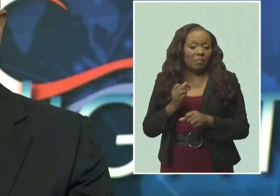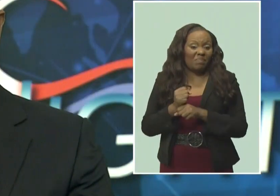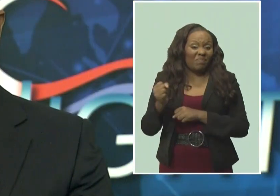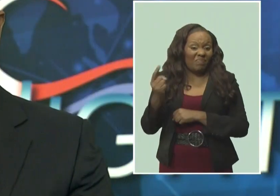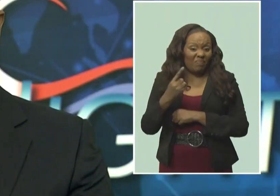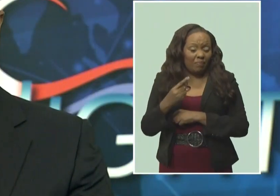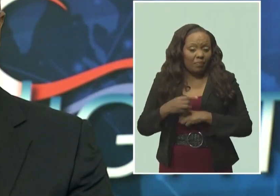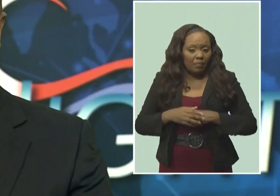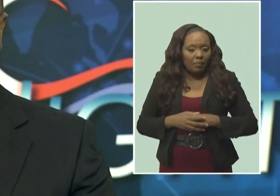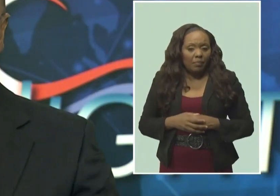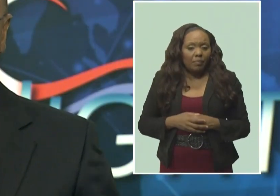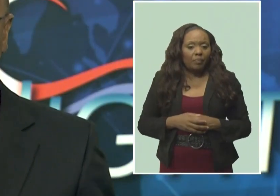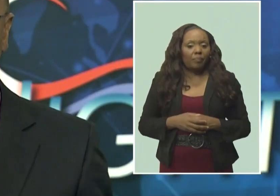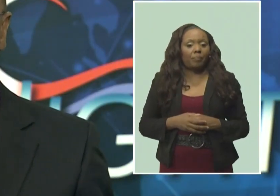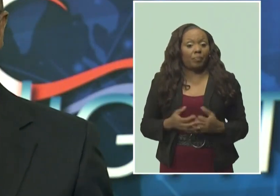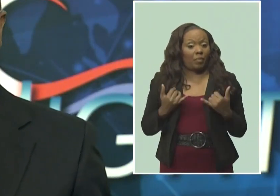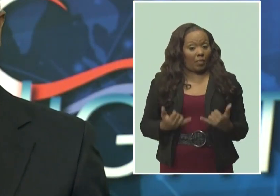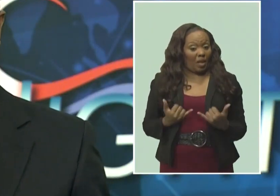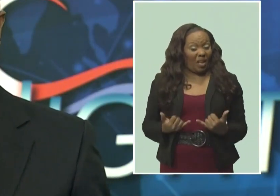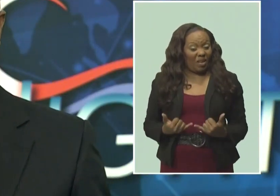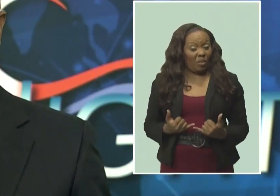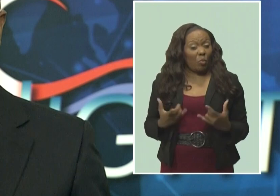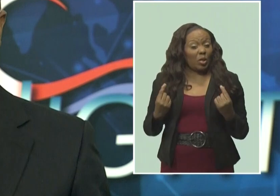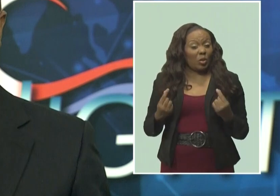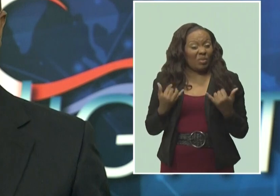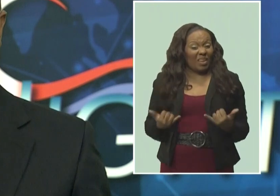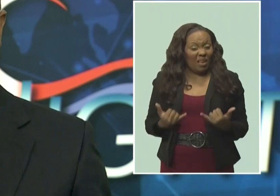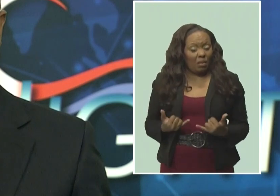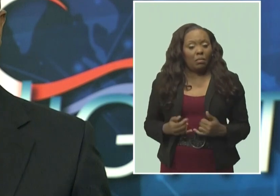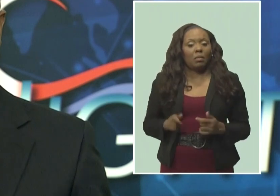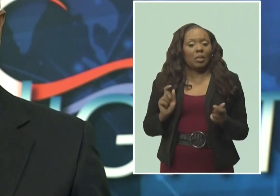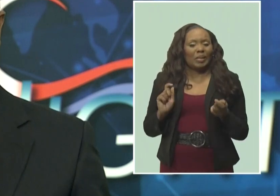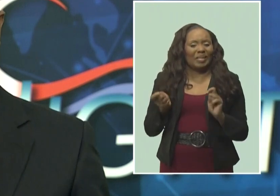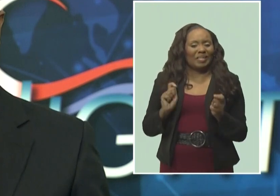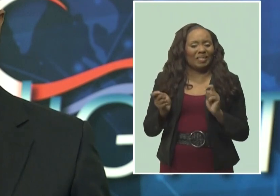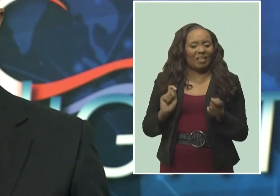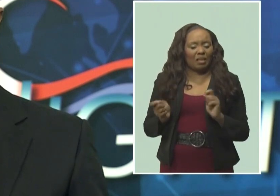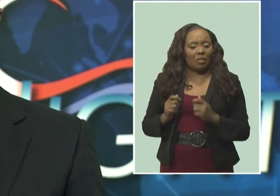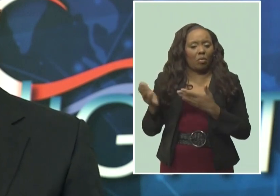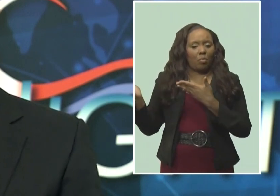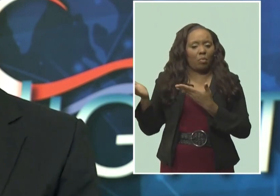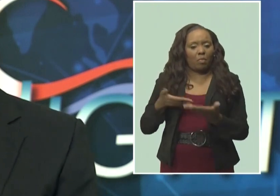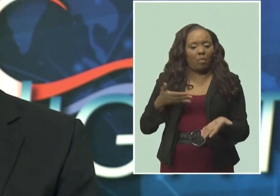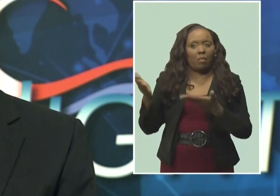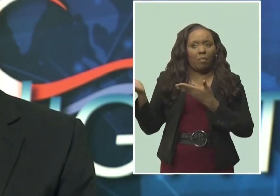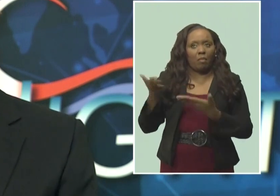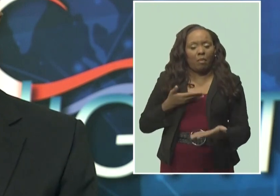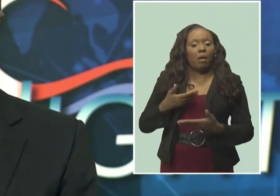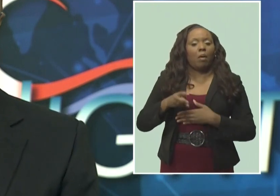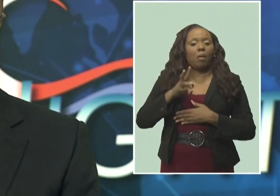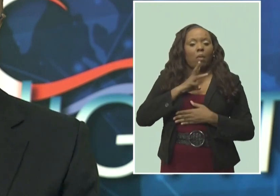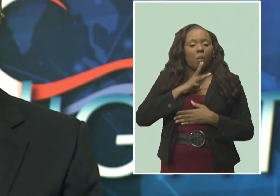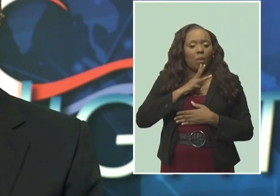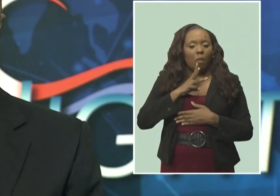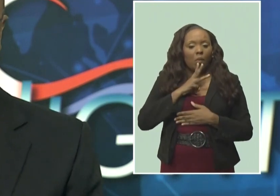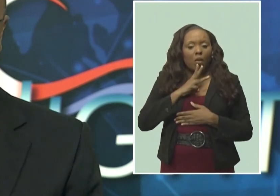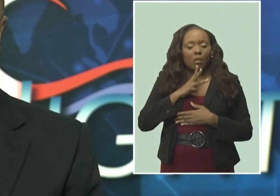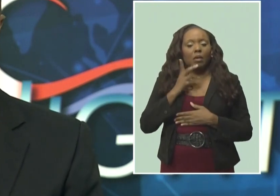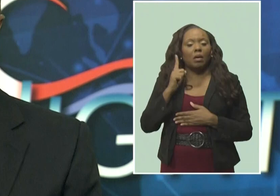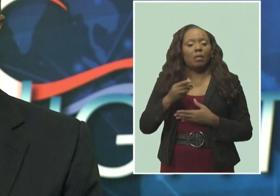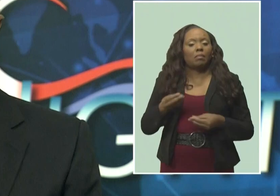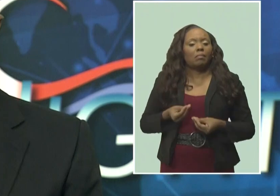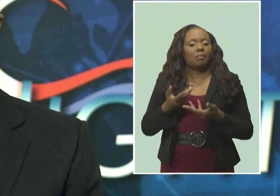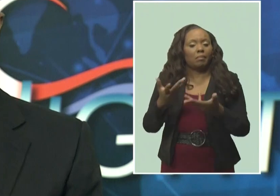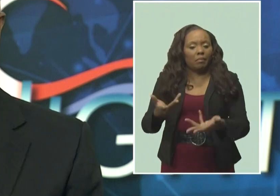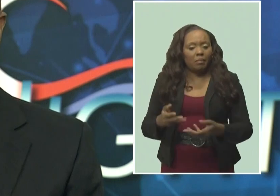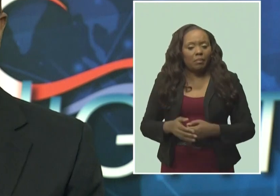Mr. Leslie says in the meantime, the BWA is making adjustments to bringing water from neighboring systems into the affected